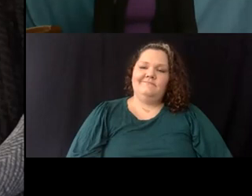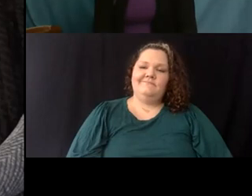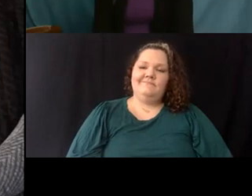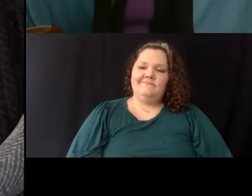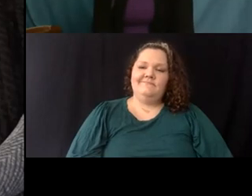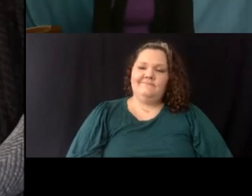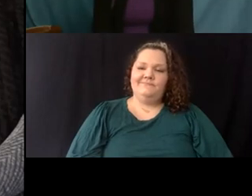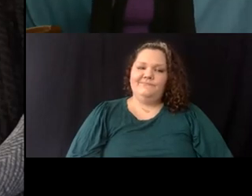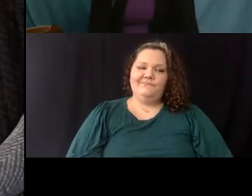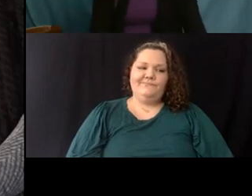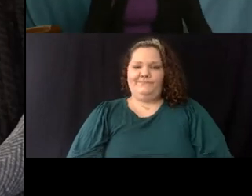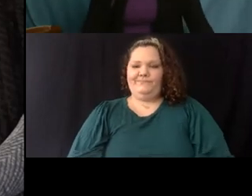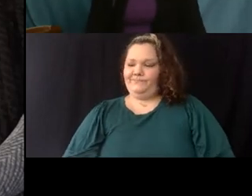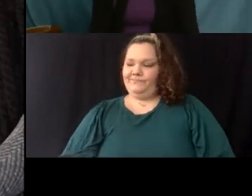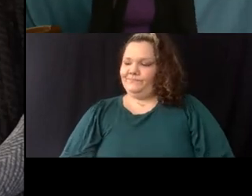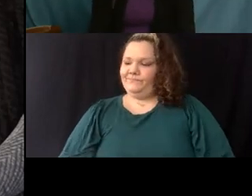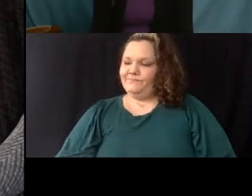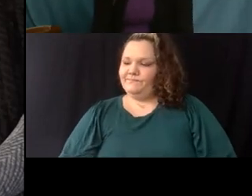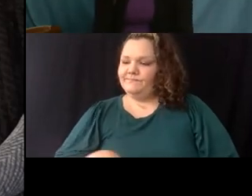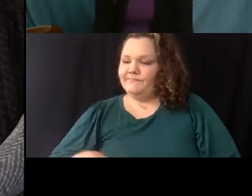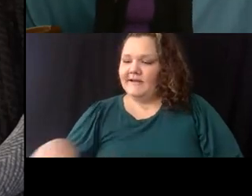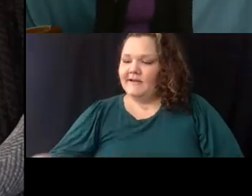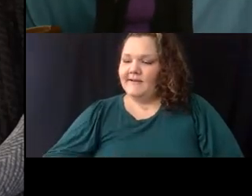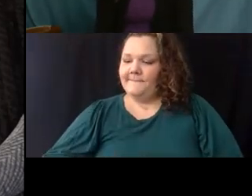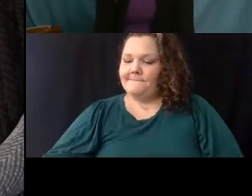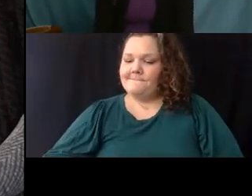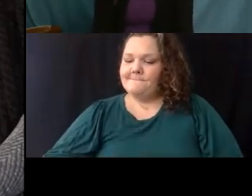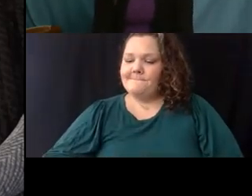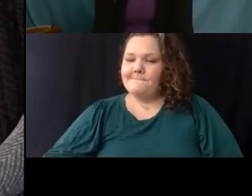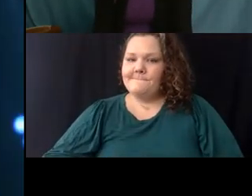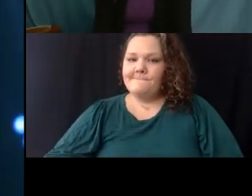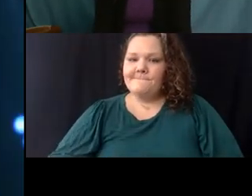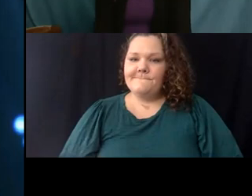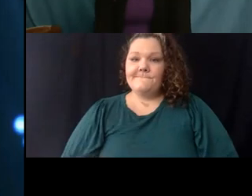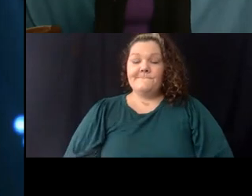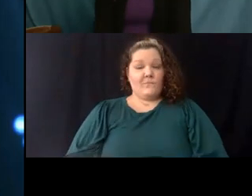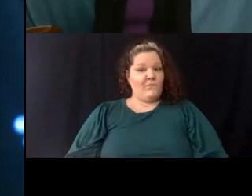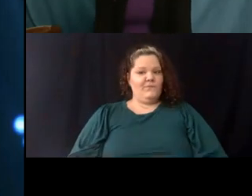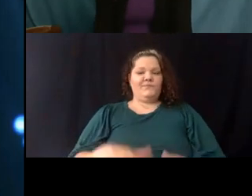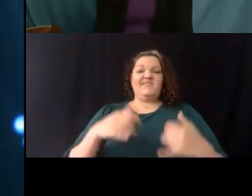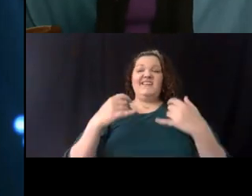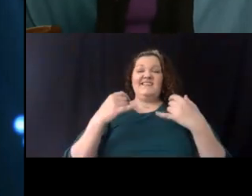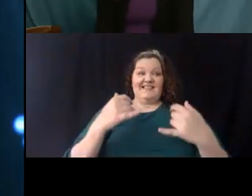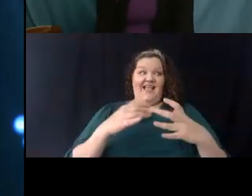a lot of varied information from a number of people. So be sure that you consult with a variety of people.